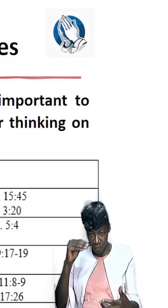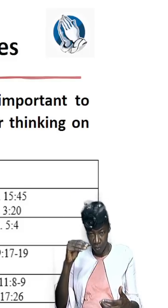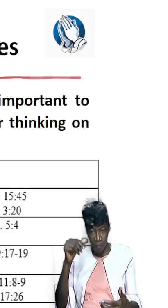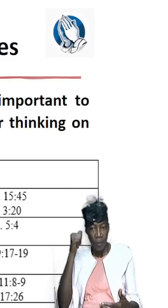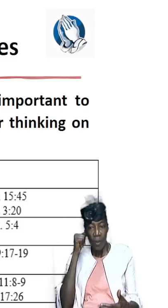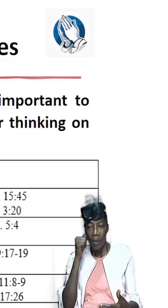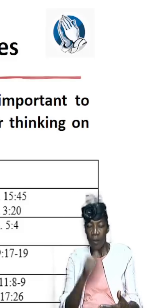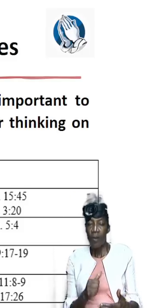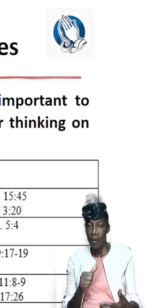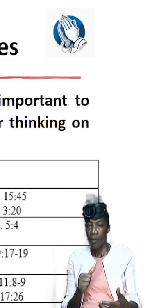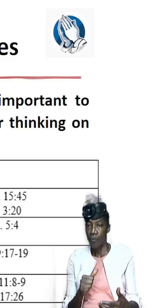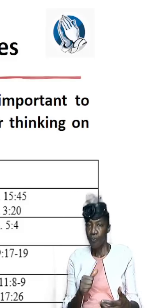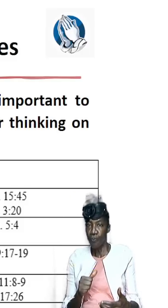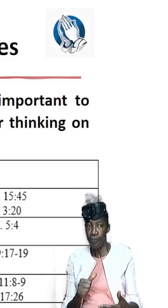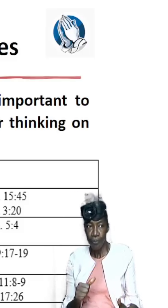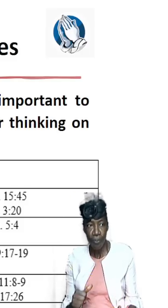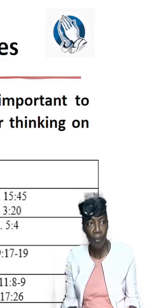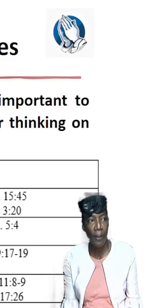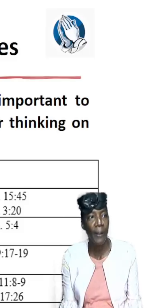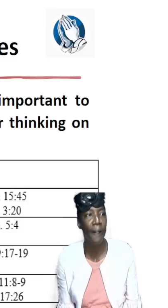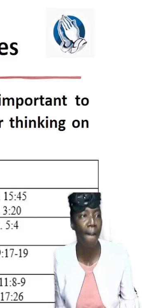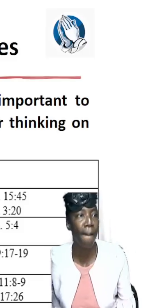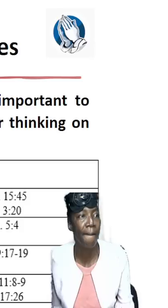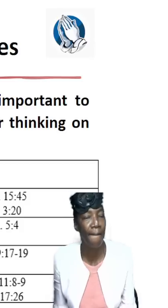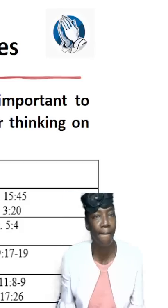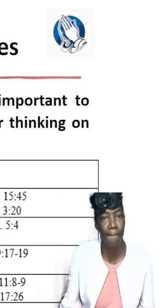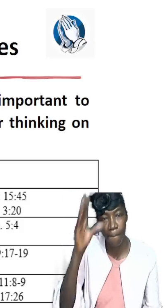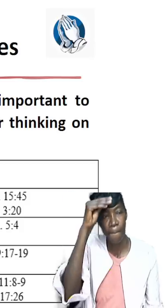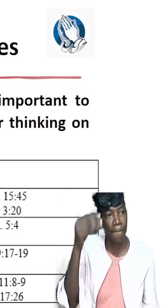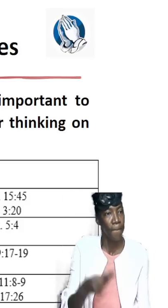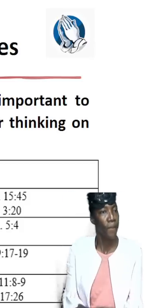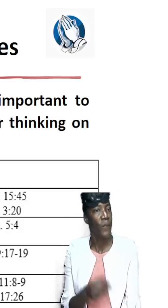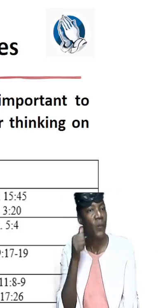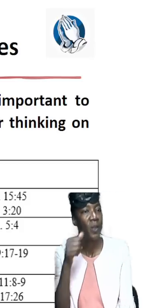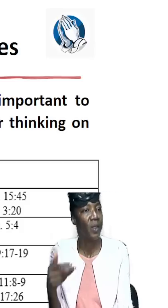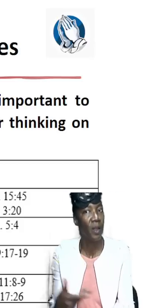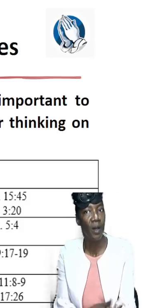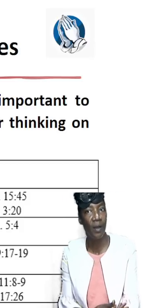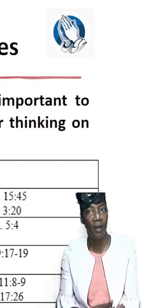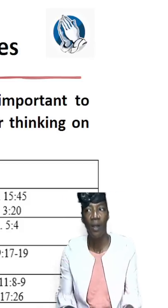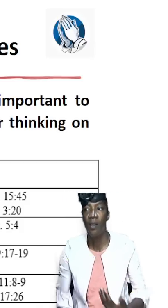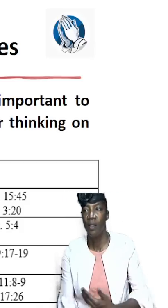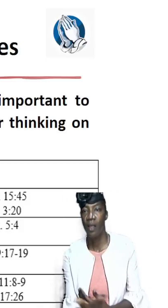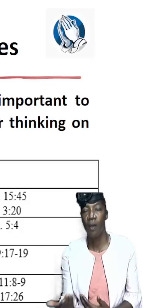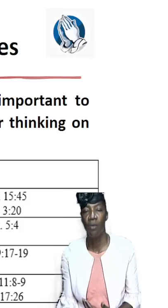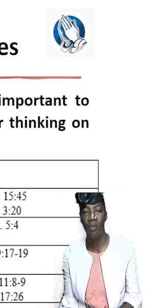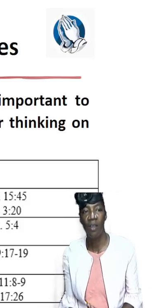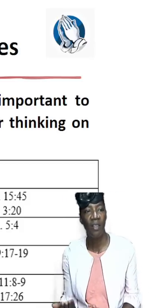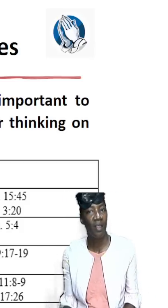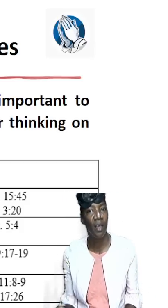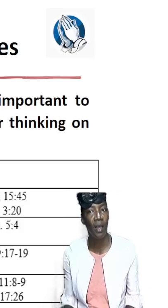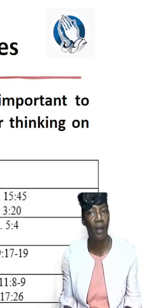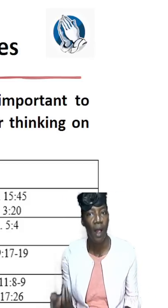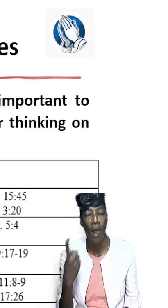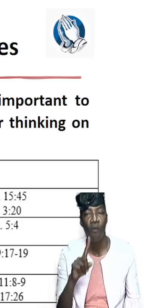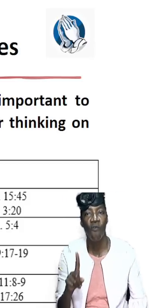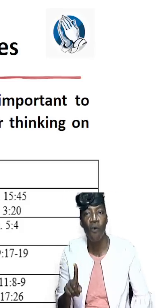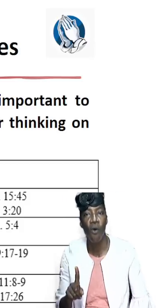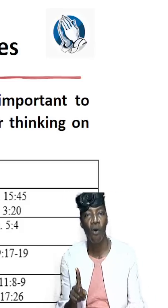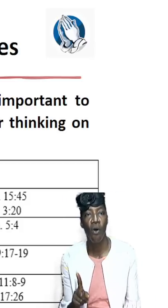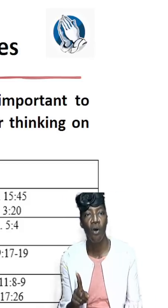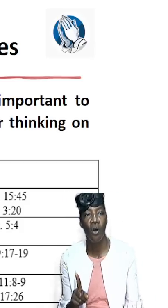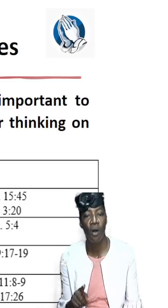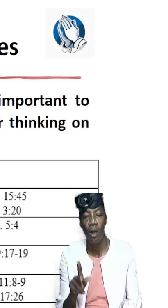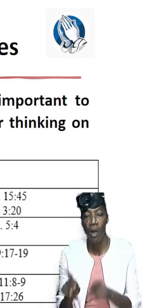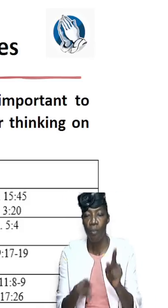result, there were the capacity, or there was the capacity for